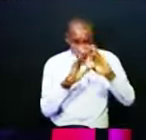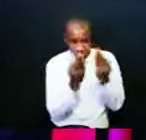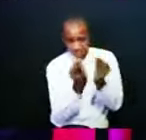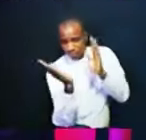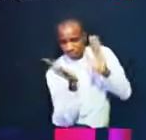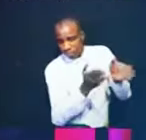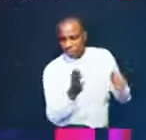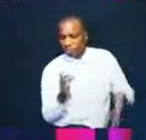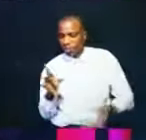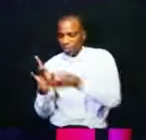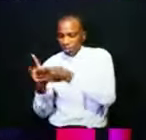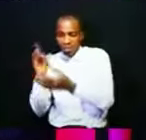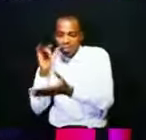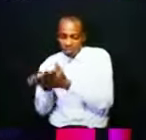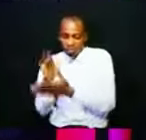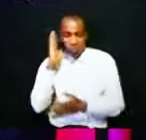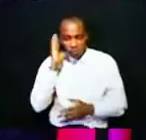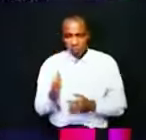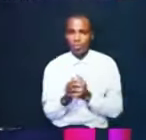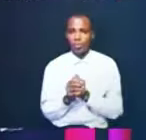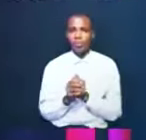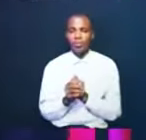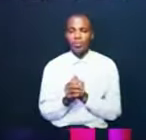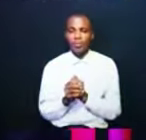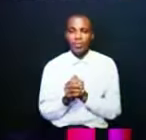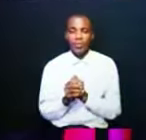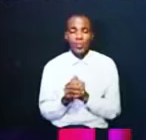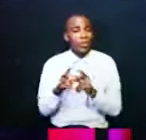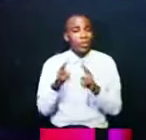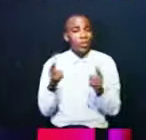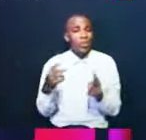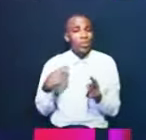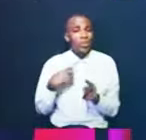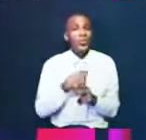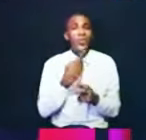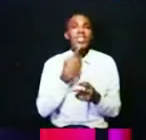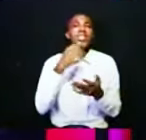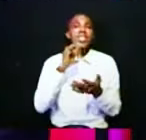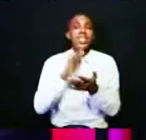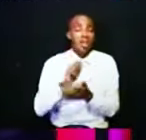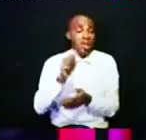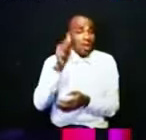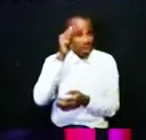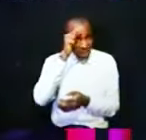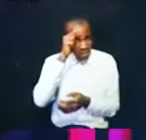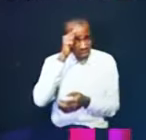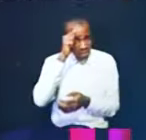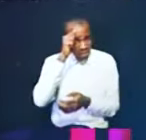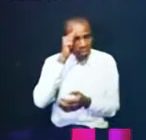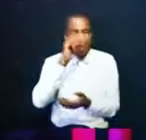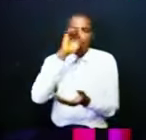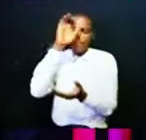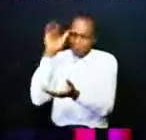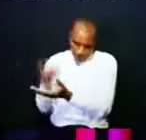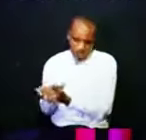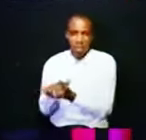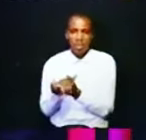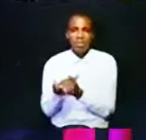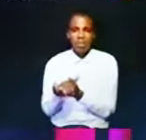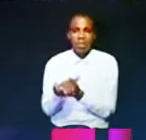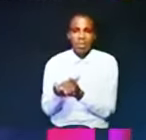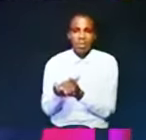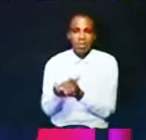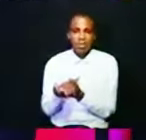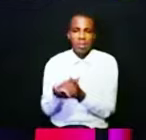Enti ano bere ma be jane na ene neja ho no de ne ho akofam ne yire ho. So we are saying that Adam married. In your chain is Adam Oware.